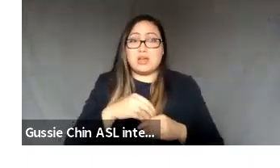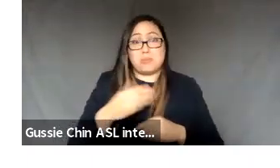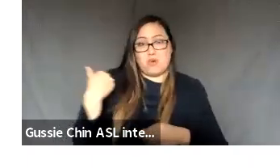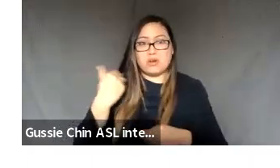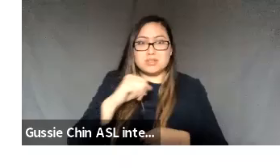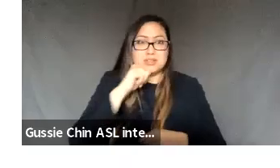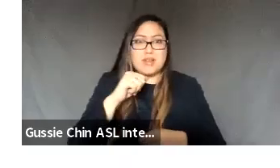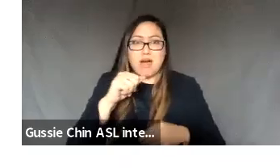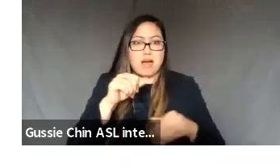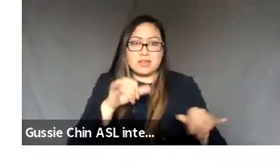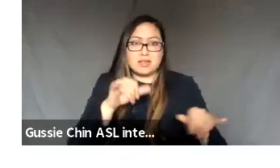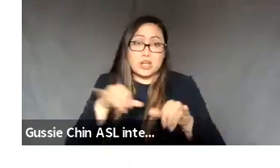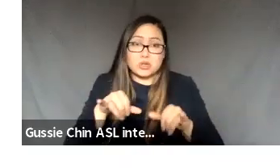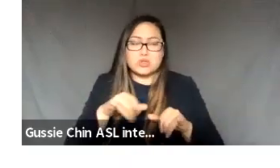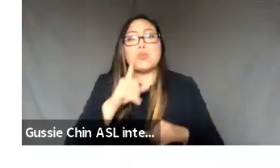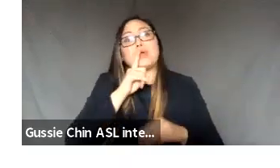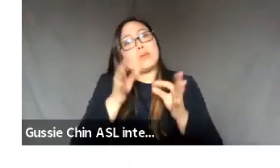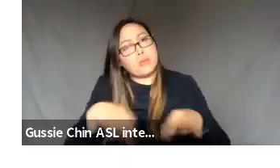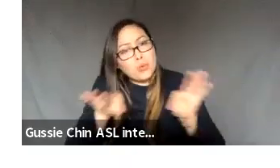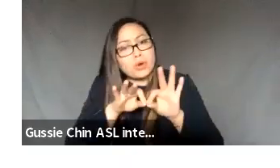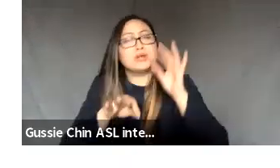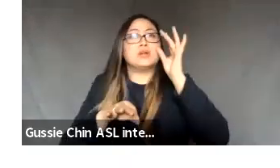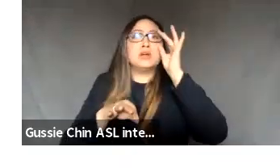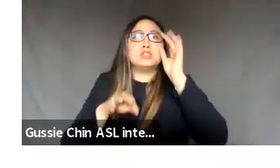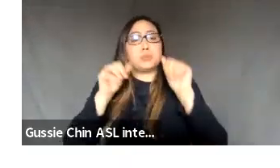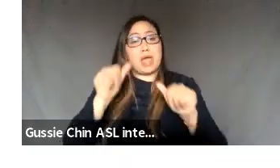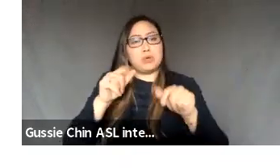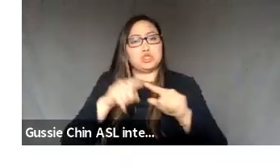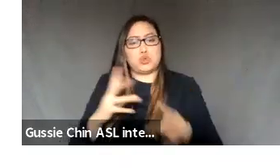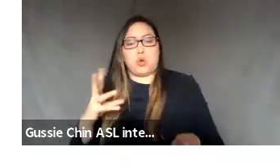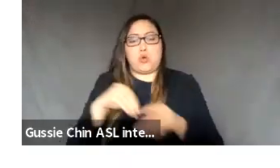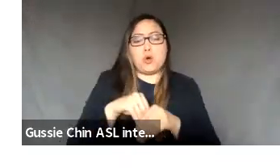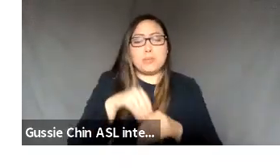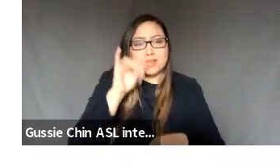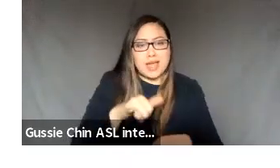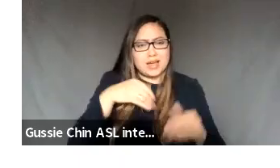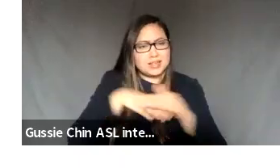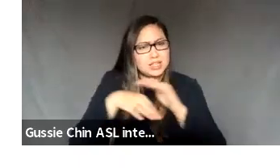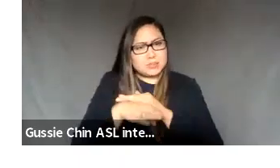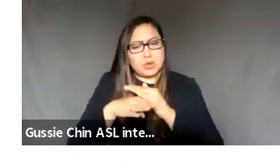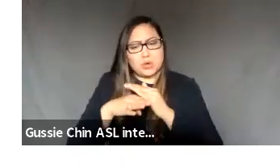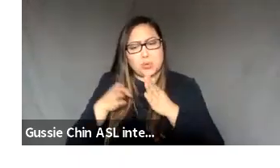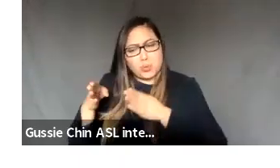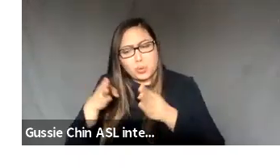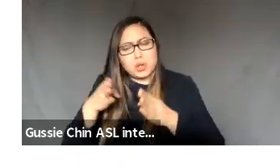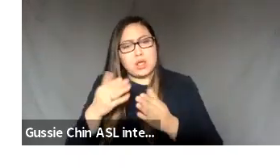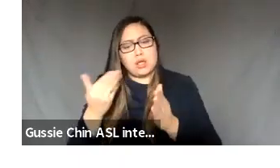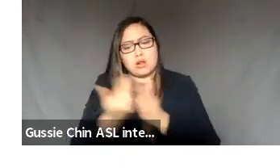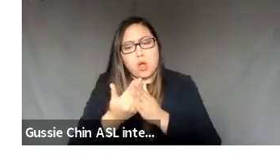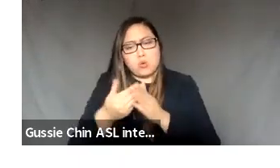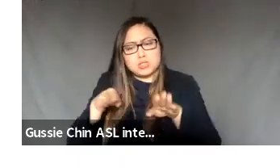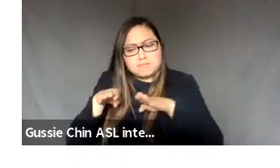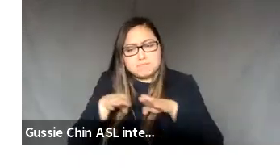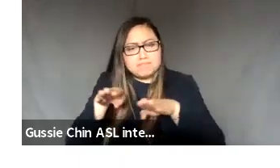issue to be able to incorporate that circulation path and accessible route as close to as possible the